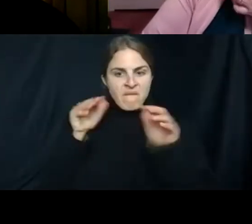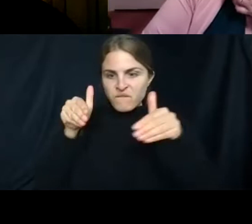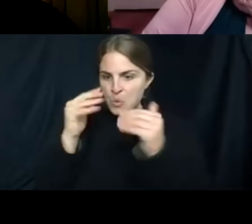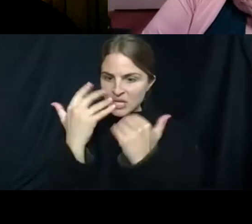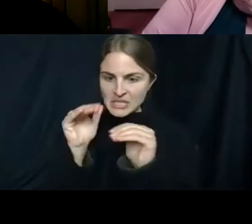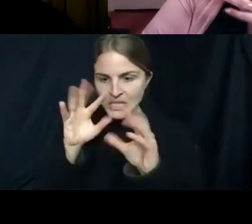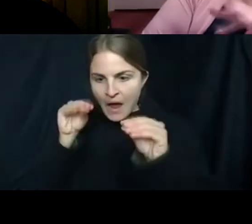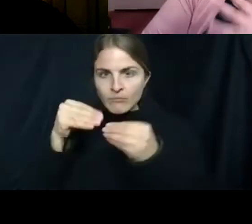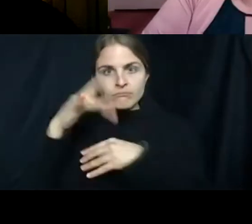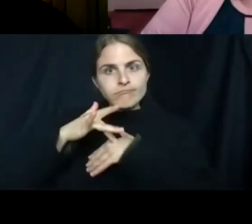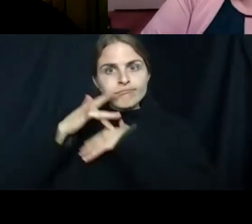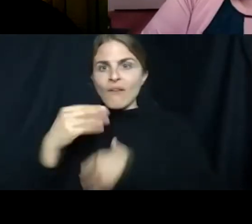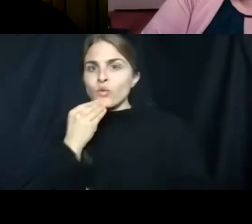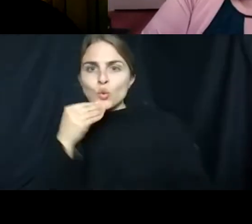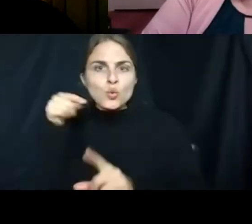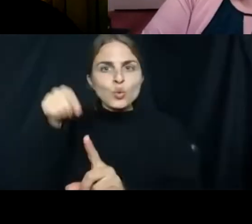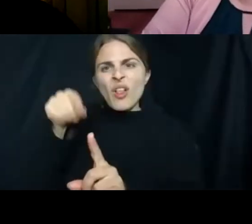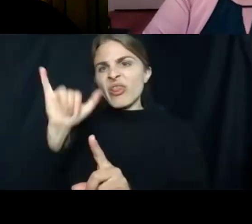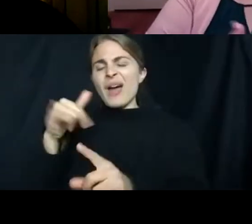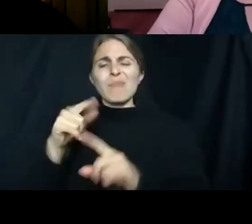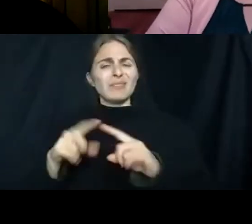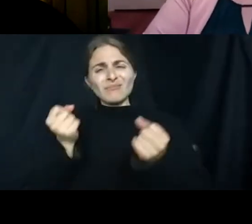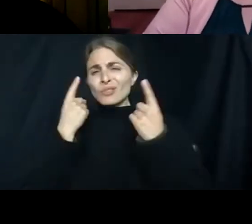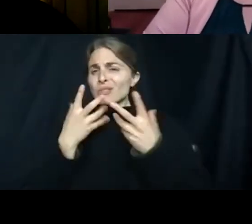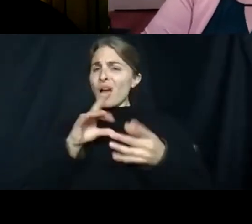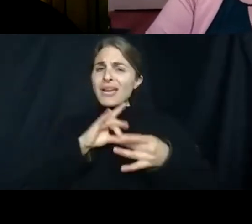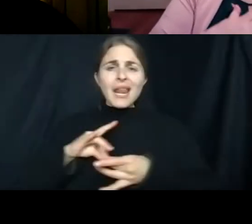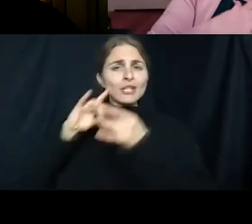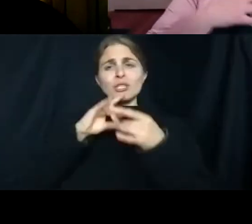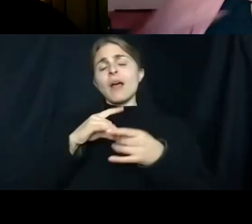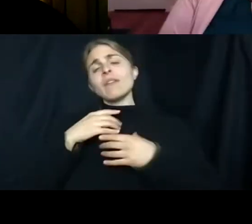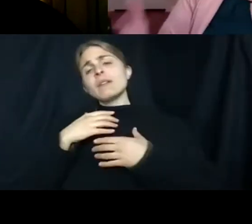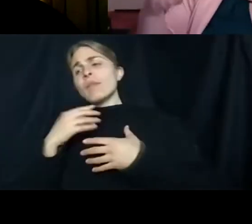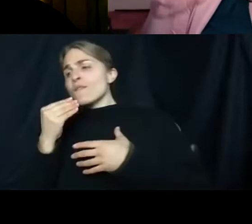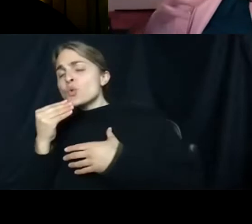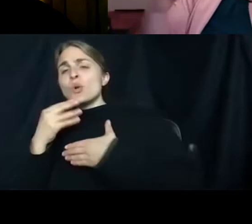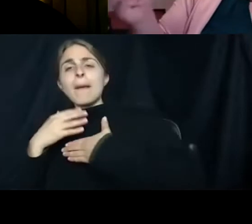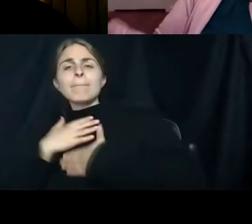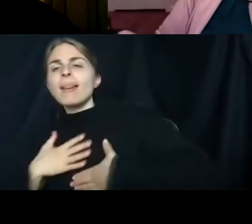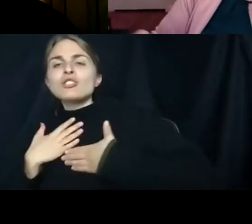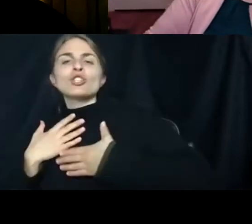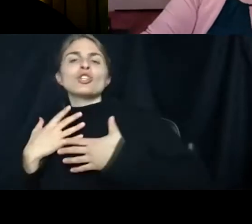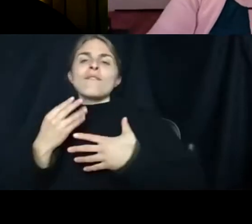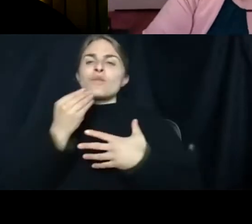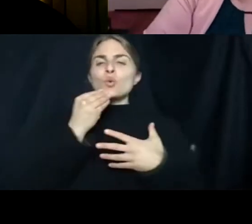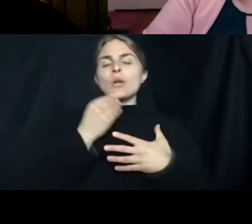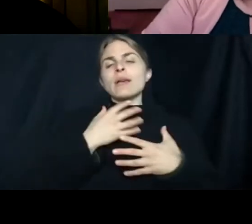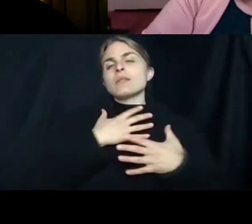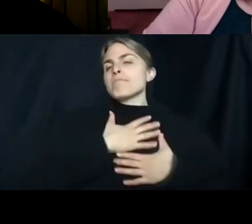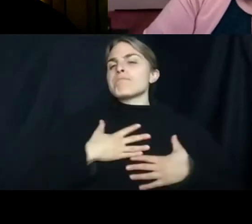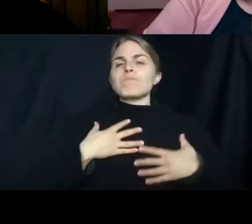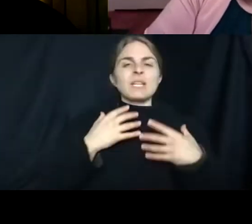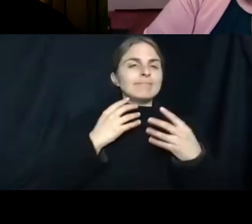And yeah, there's just so much, such a connection between like, yeah, pleasure and food and what's seen as indulgence and that,